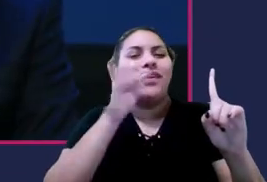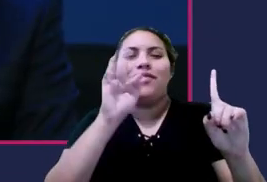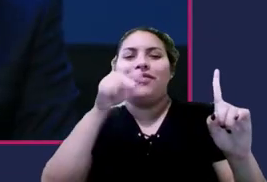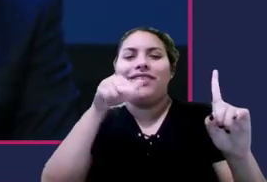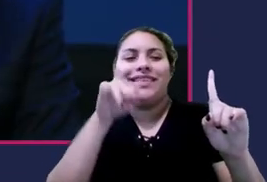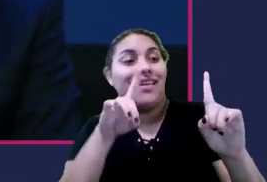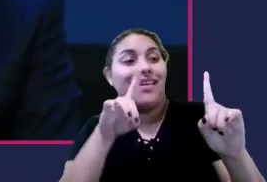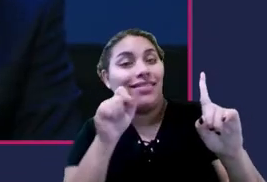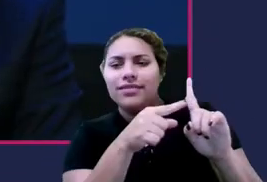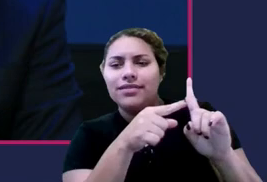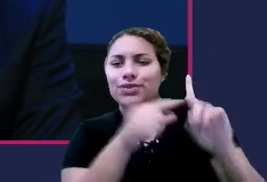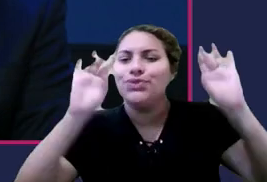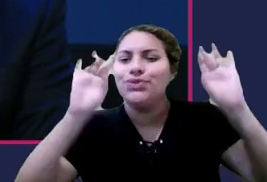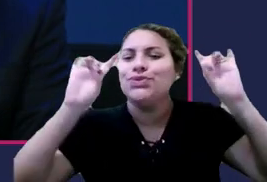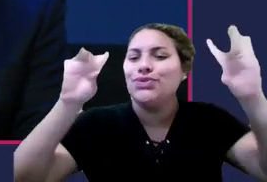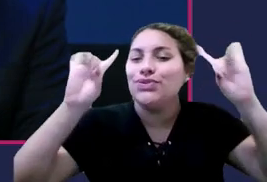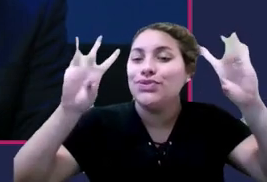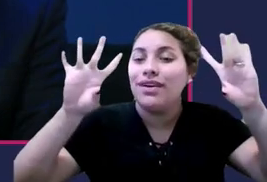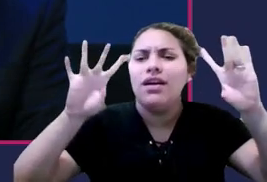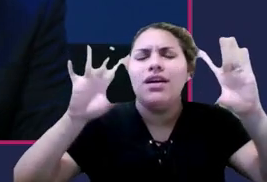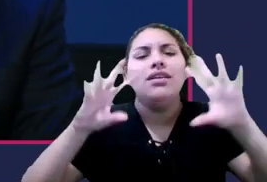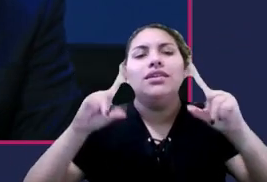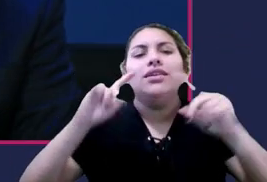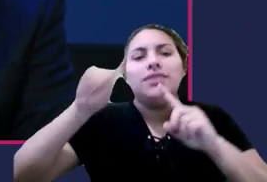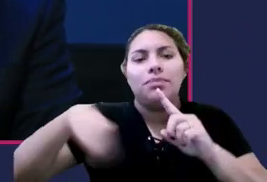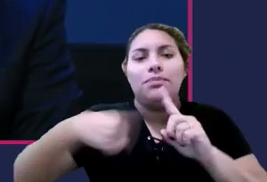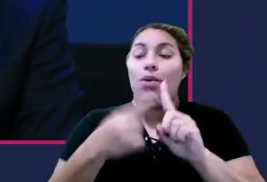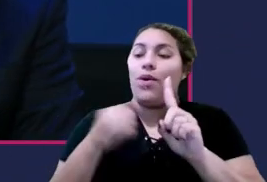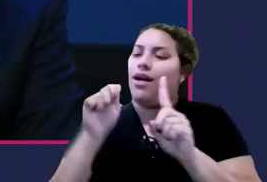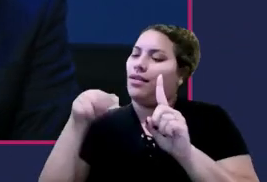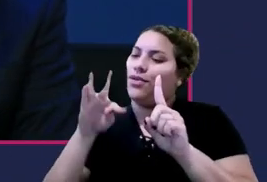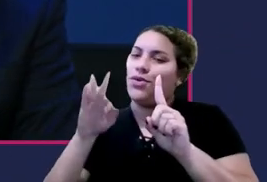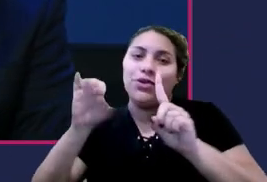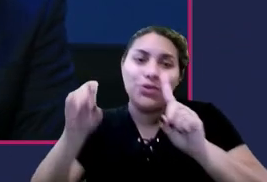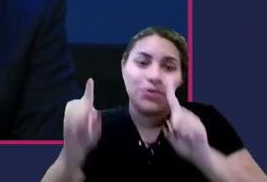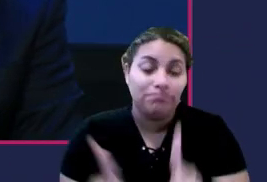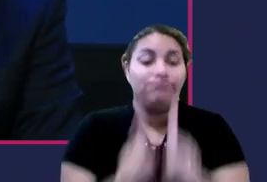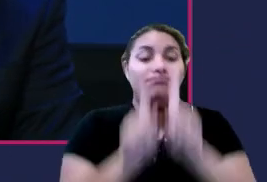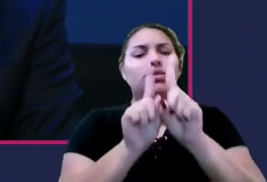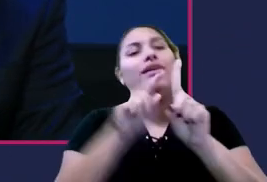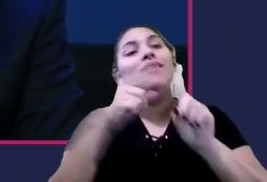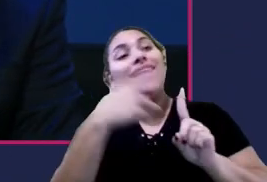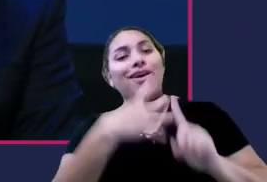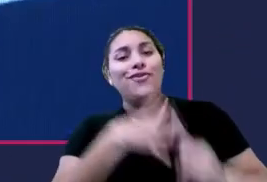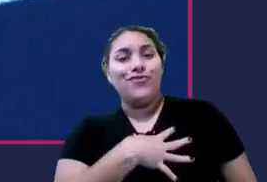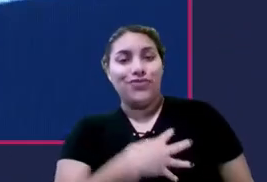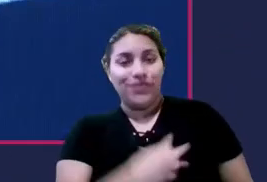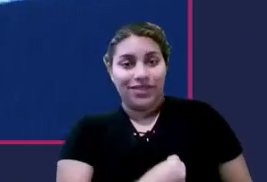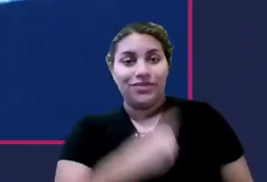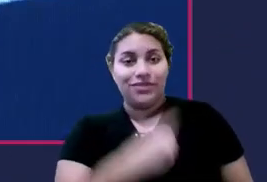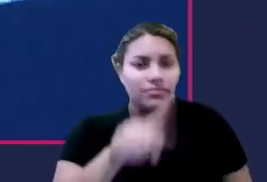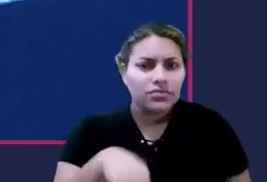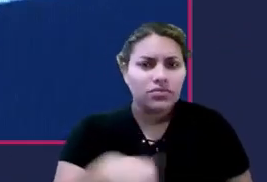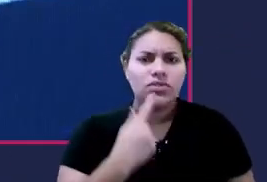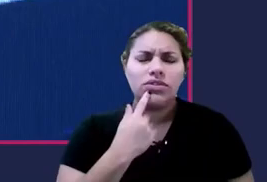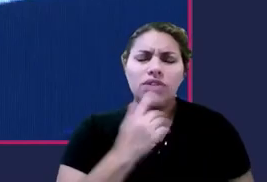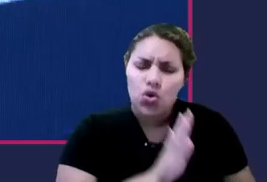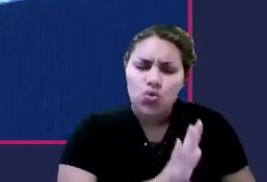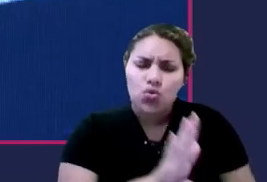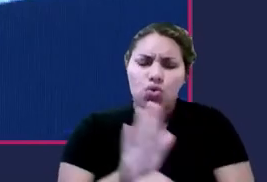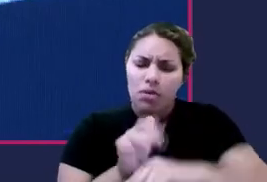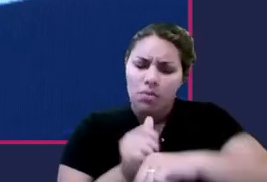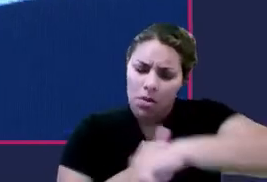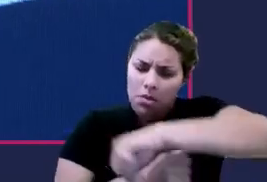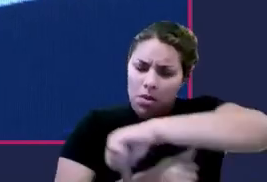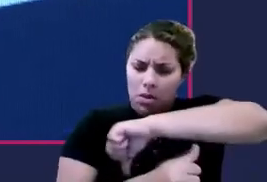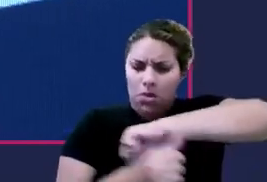her, who, alongside Tony, started in this journey for personal reasons because of their son. And